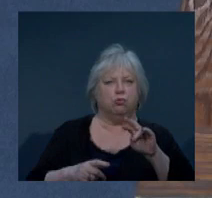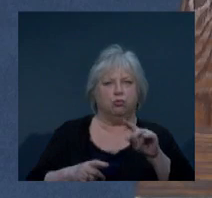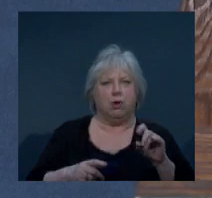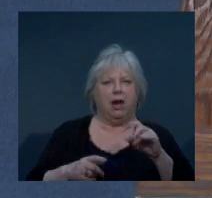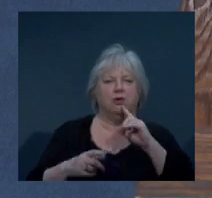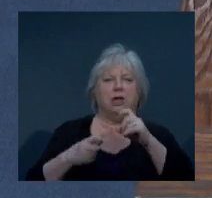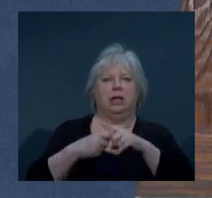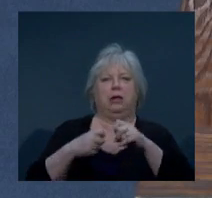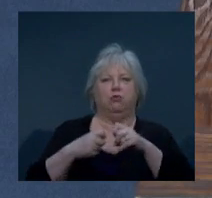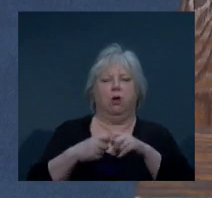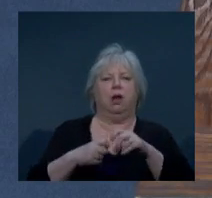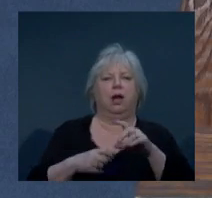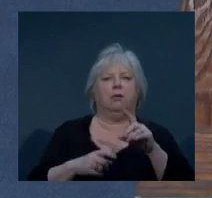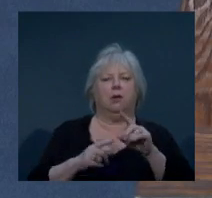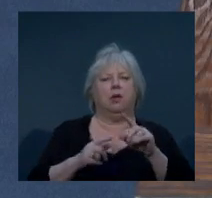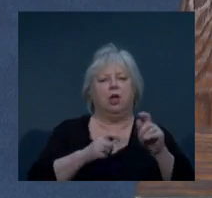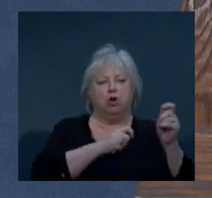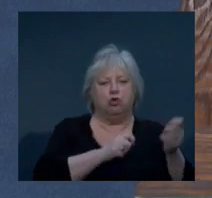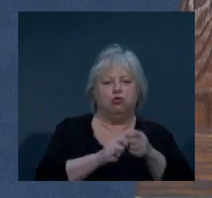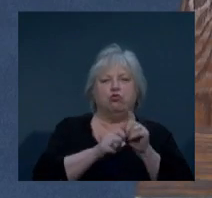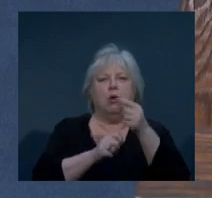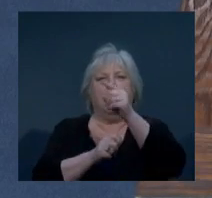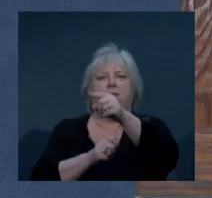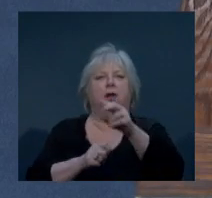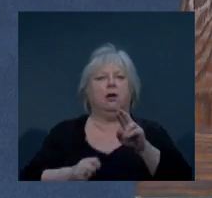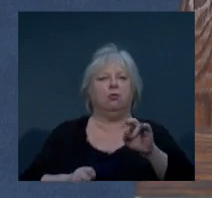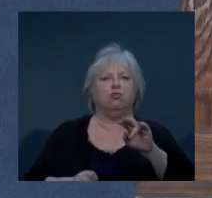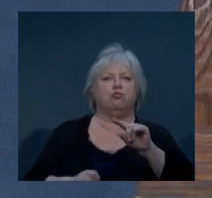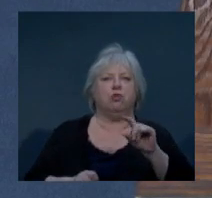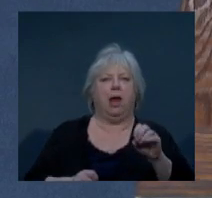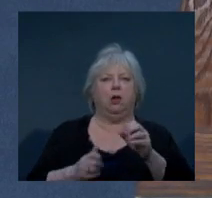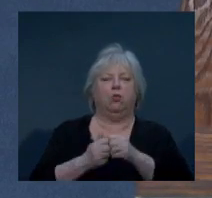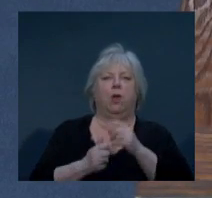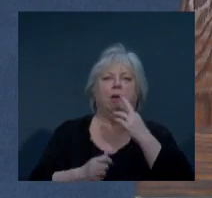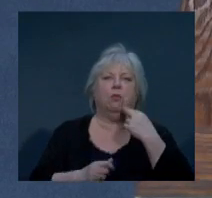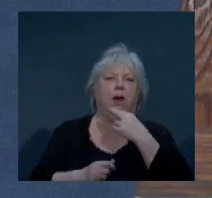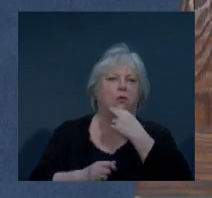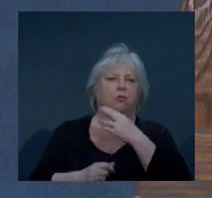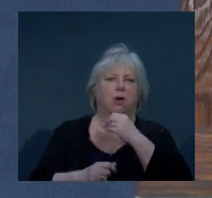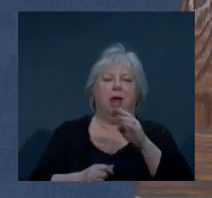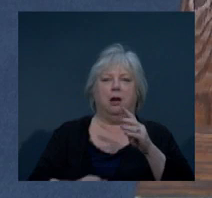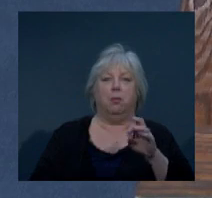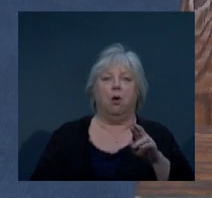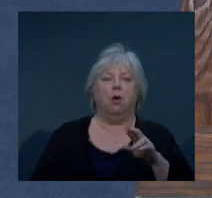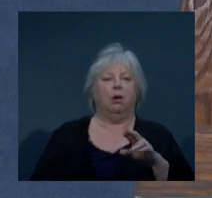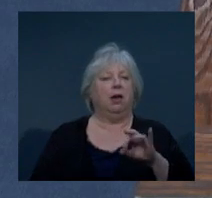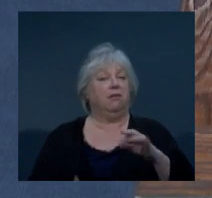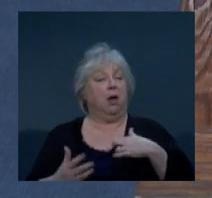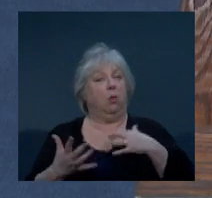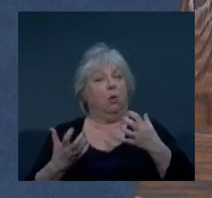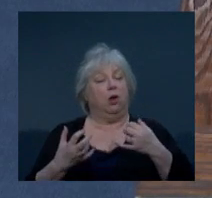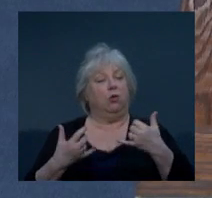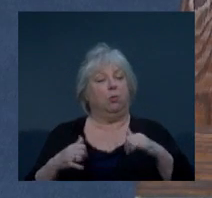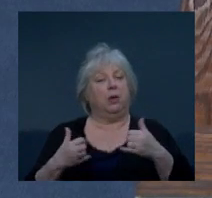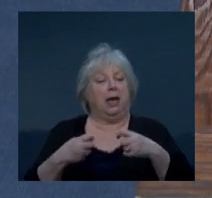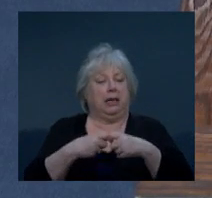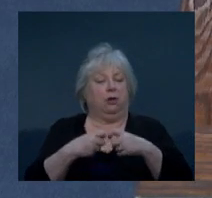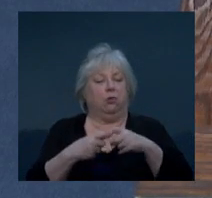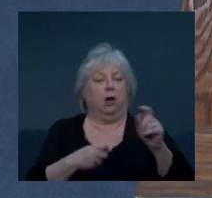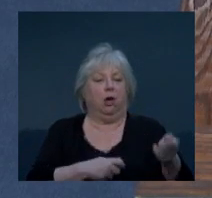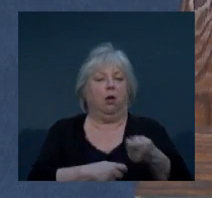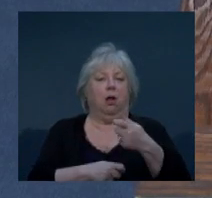electronic driving range with a restaurant and a bar. If I wanted to play electronic golf, I'd